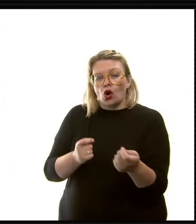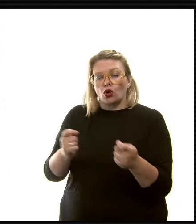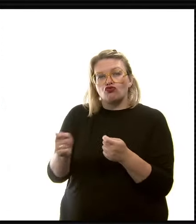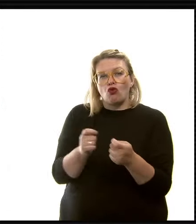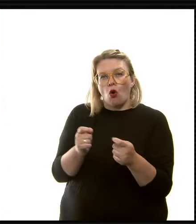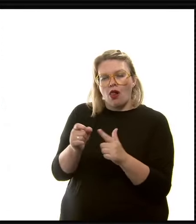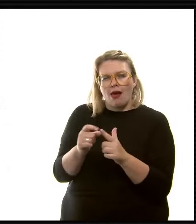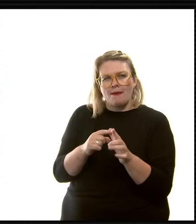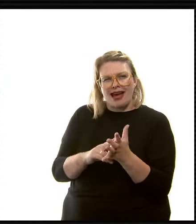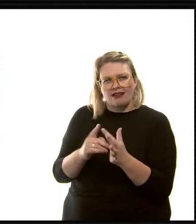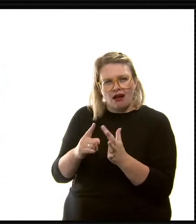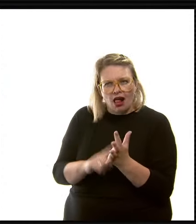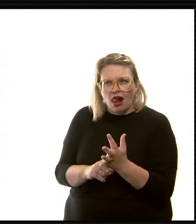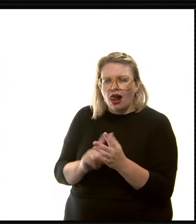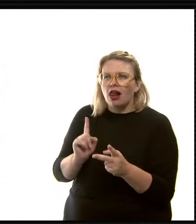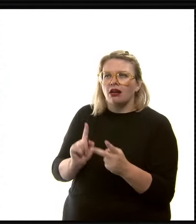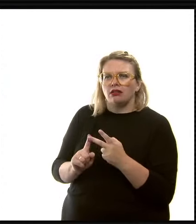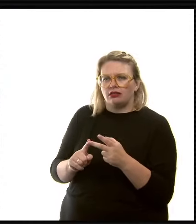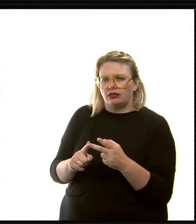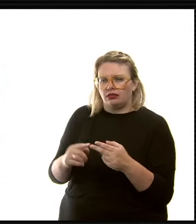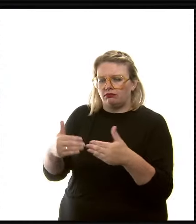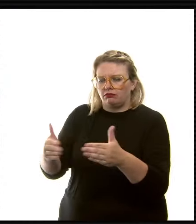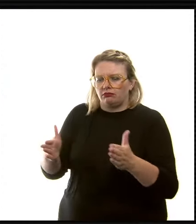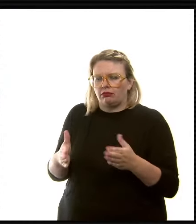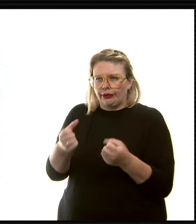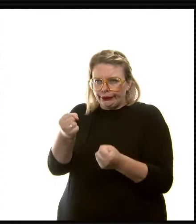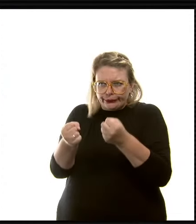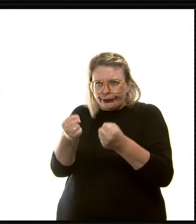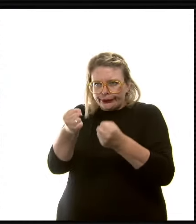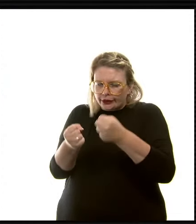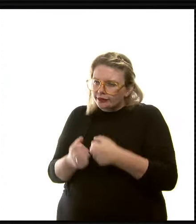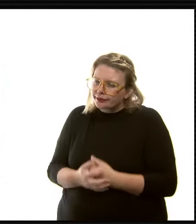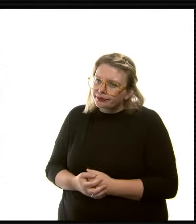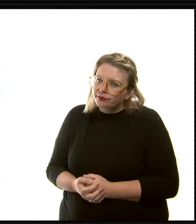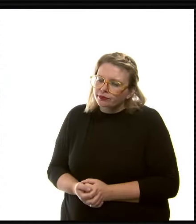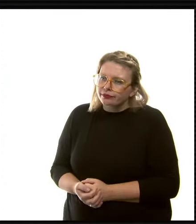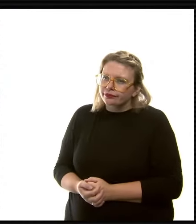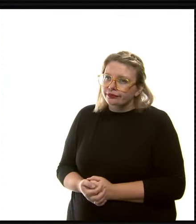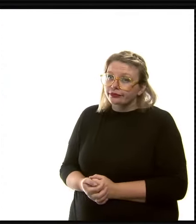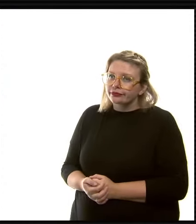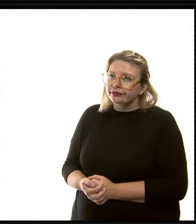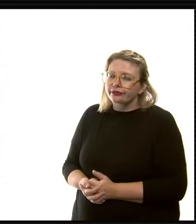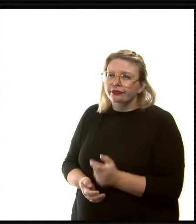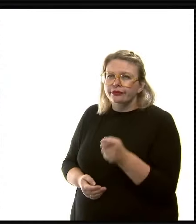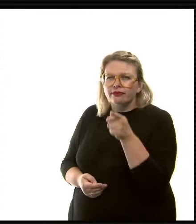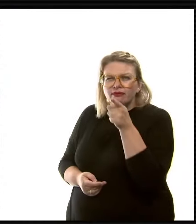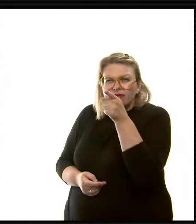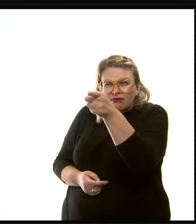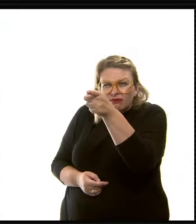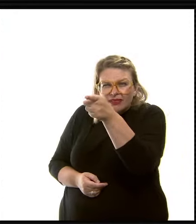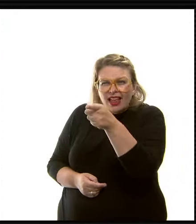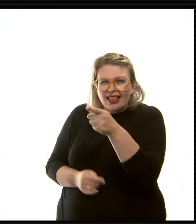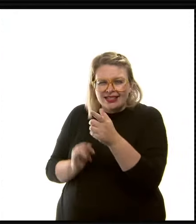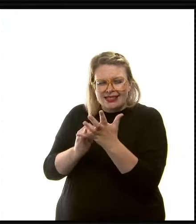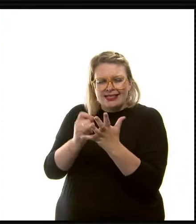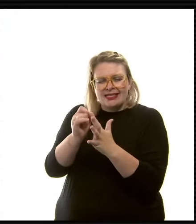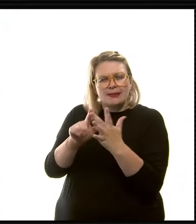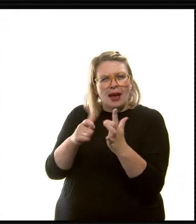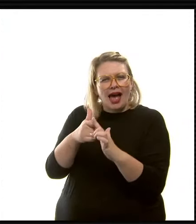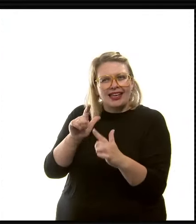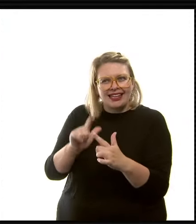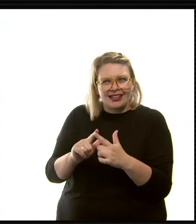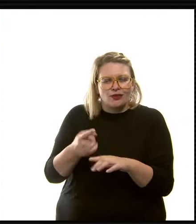very often cockpits. Yeah. Wow, it's amazing. Who's this guy? Pointy shooty droid? No, spider droid. Pointy shooty